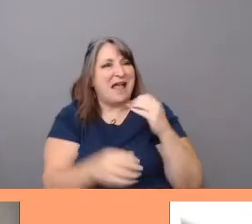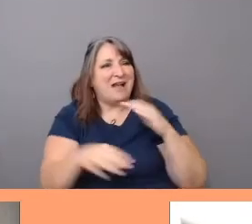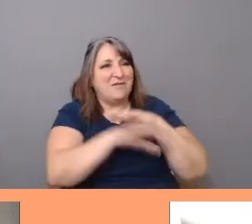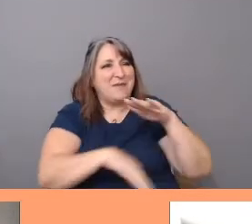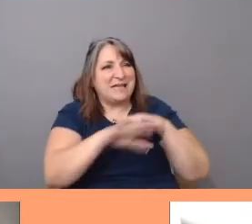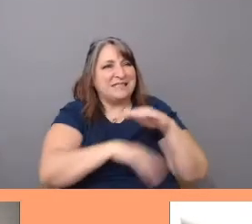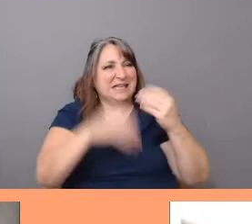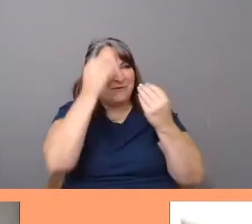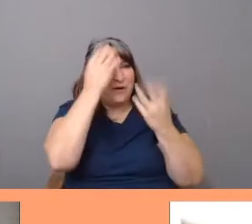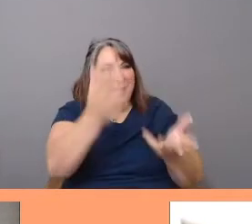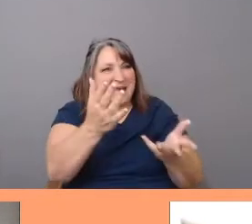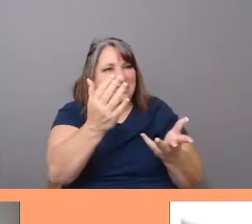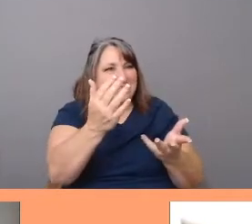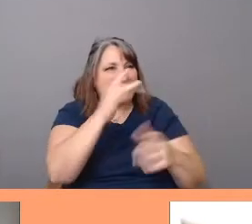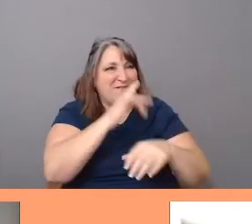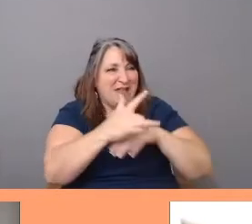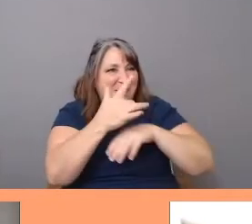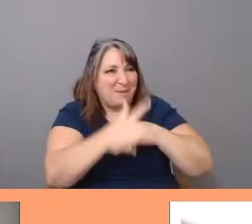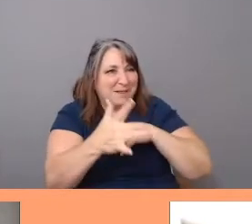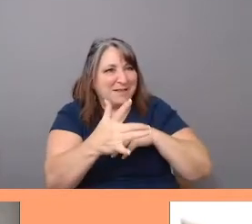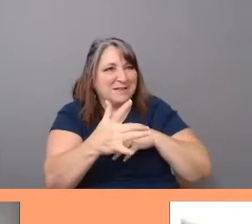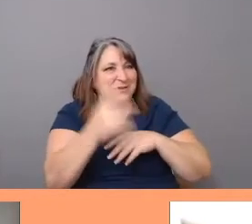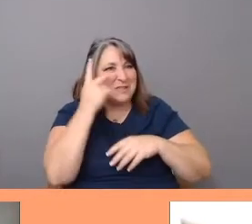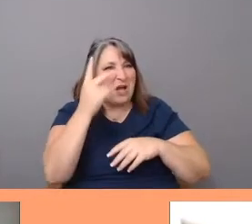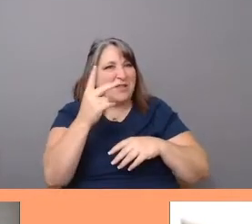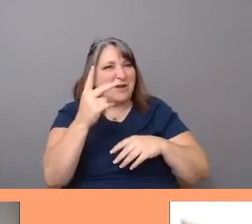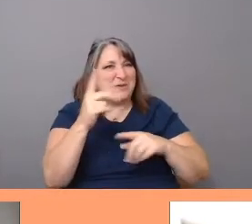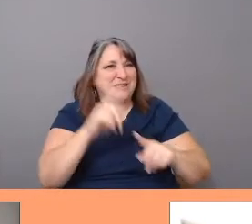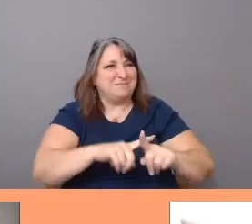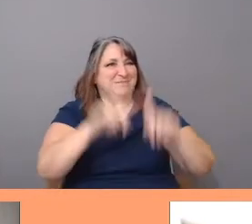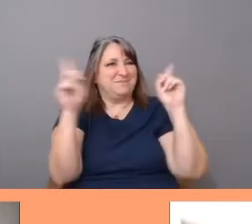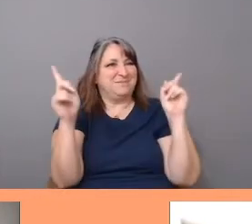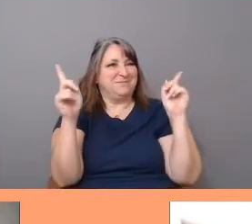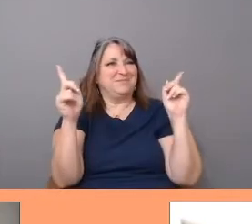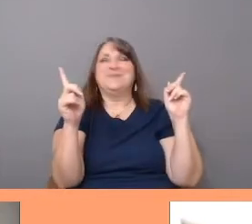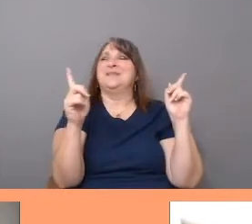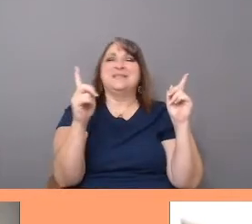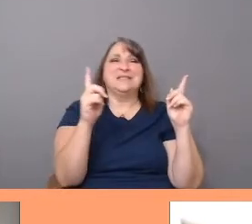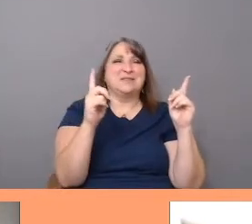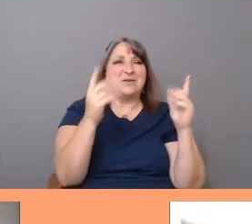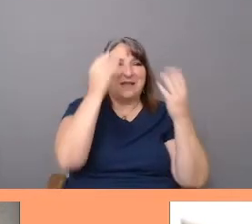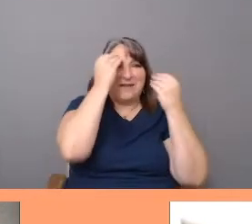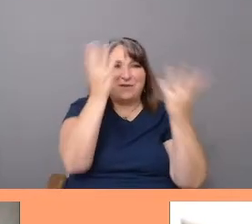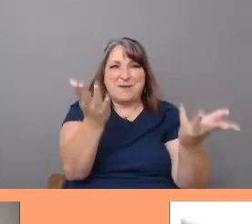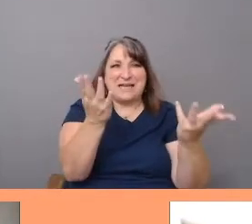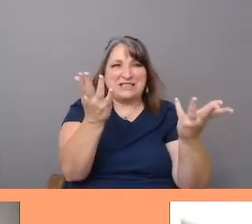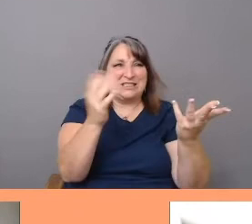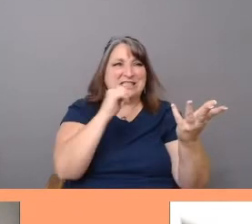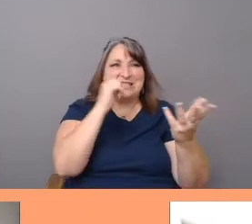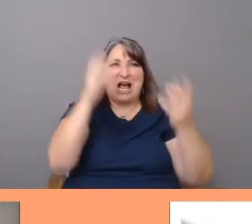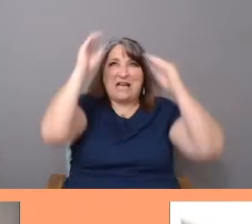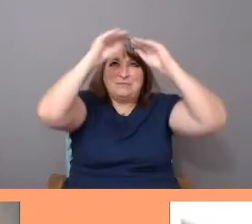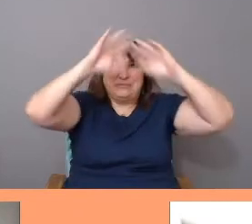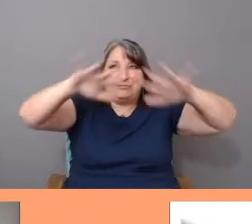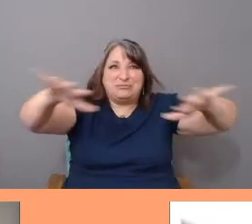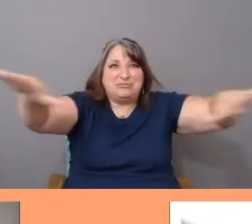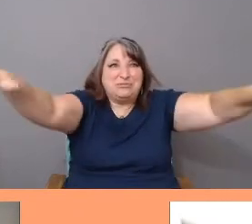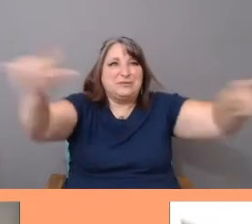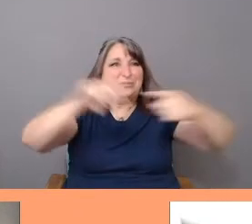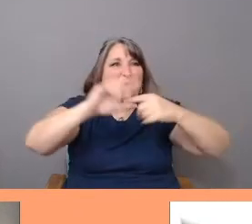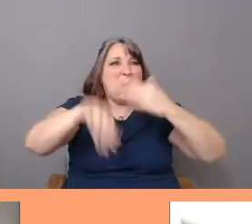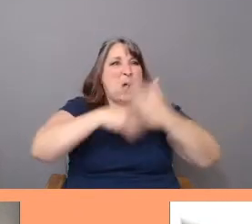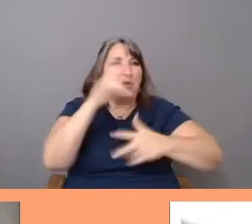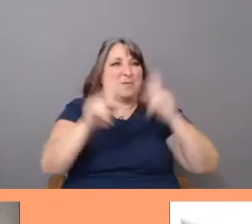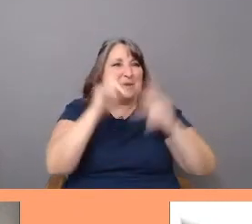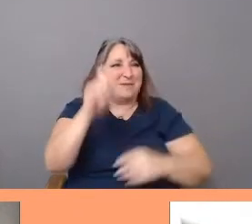filmmakers. We saw that there's a gap. Somehow the information is not trickling down, is not filtering to the people who should know at least the